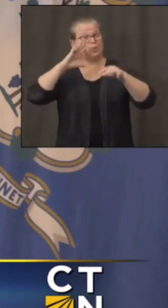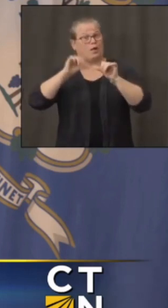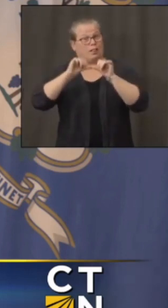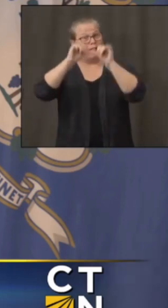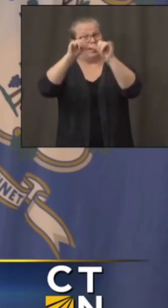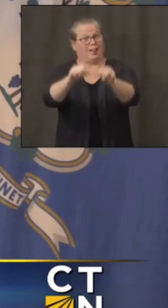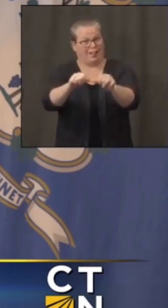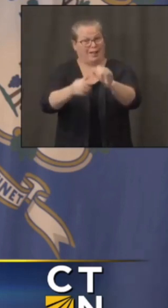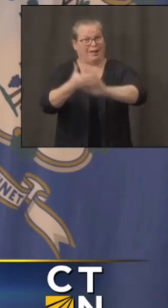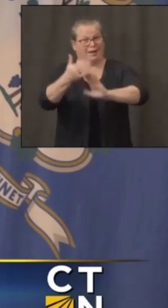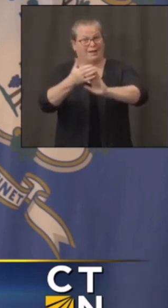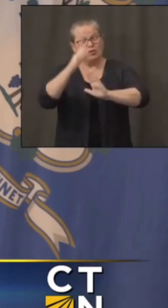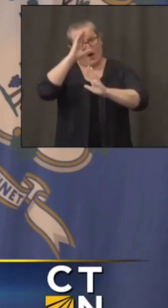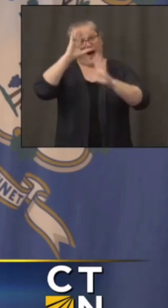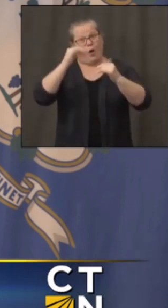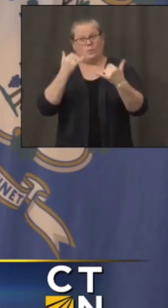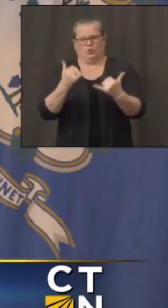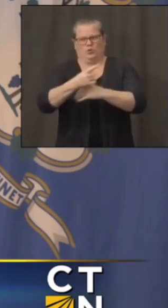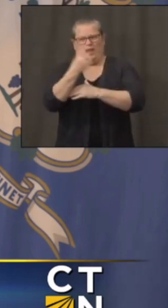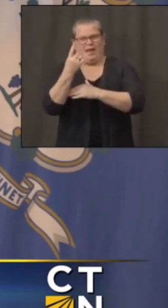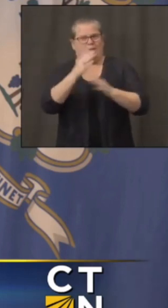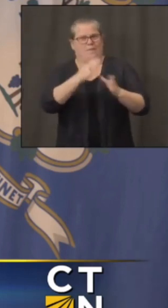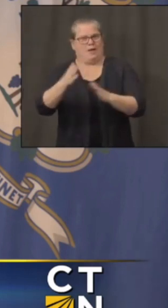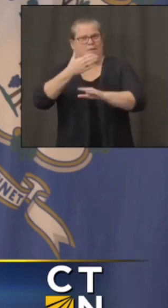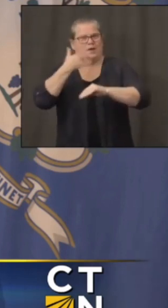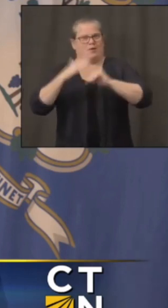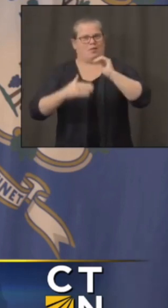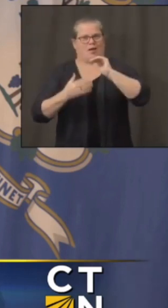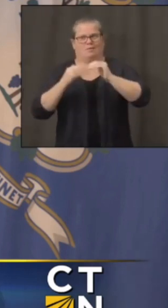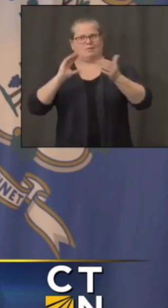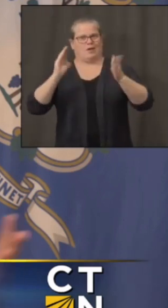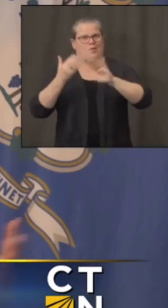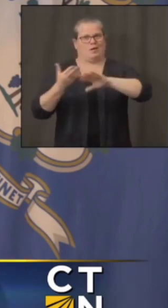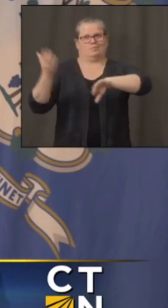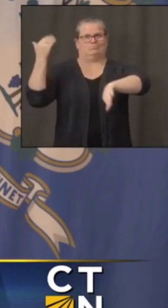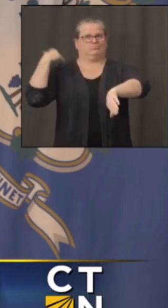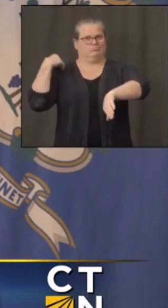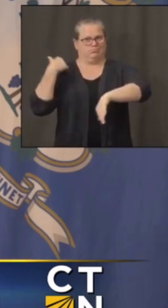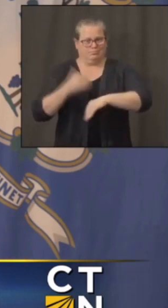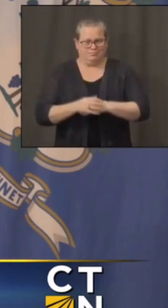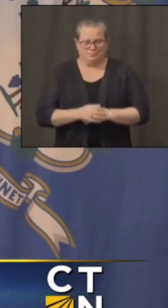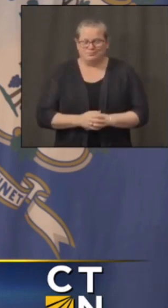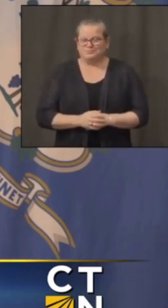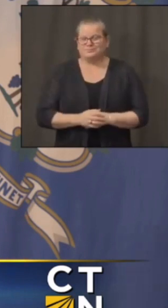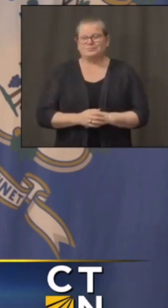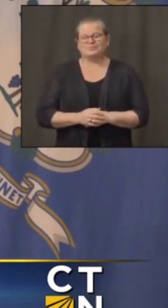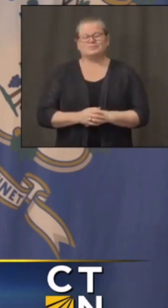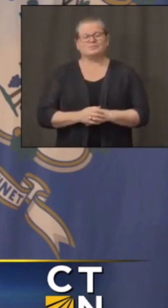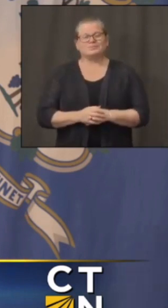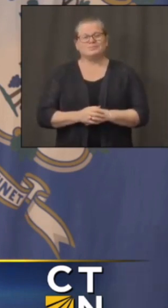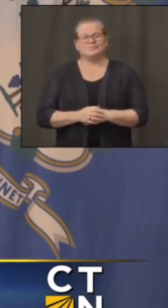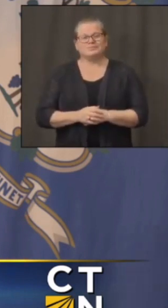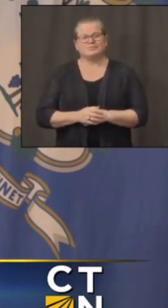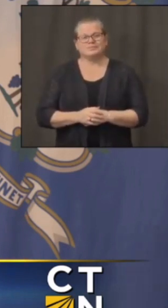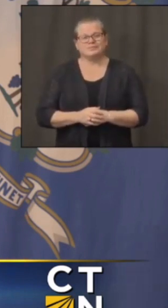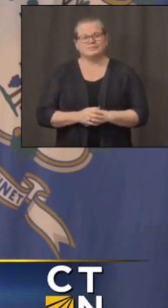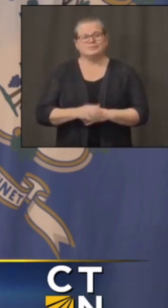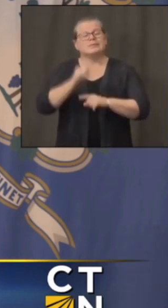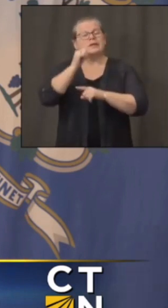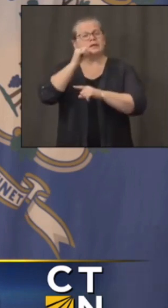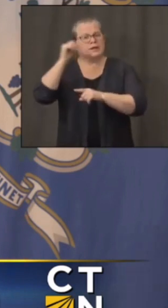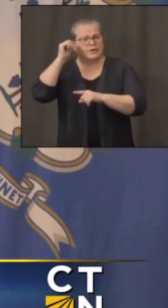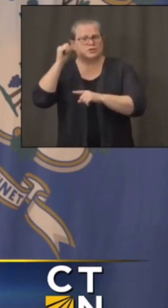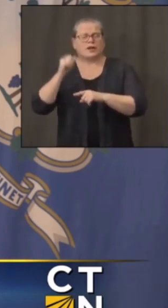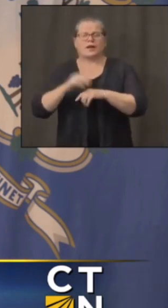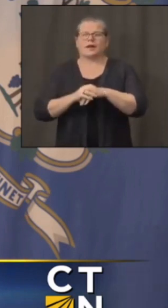a few weeks ago. We met with all the municipal officials, virtually yesterday, just the